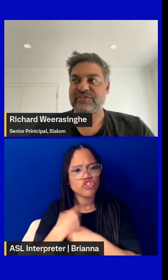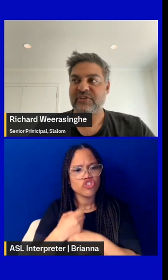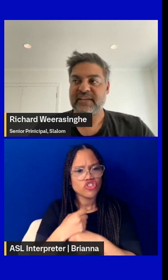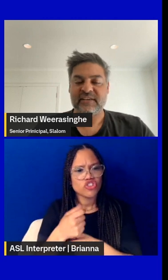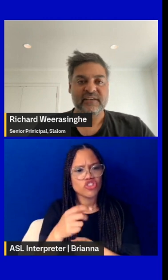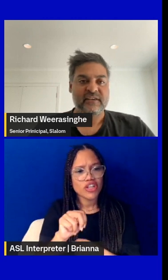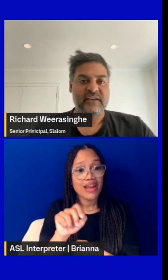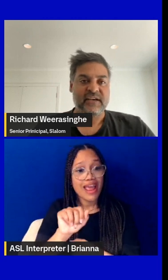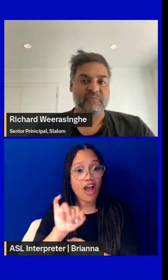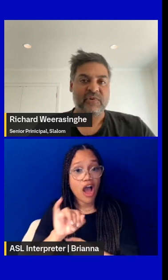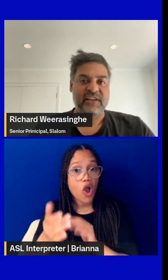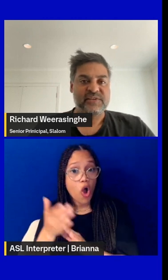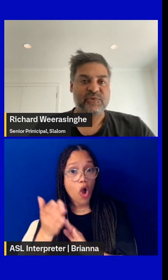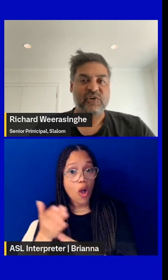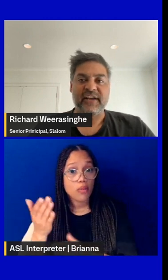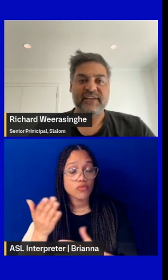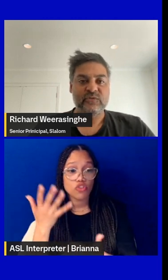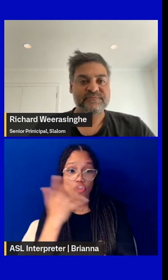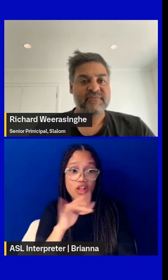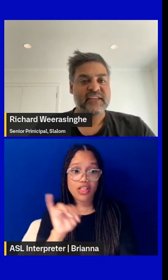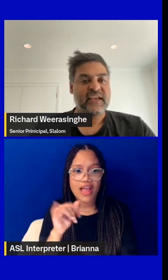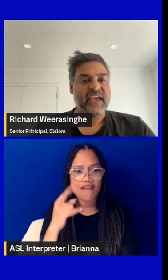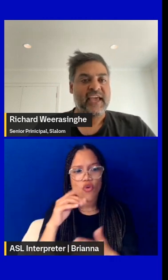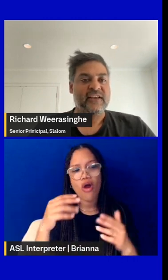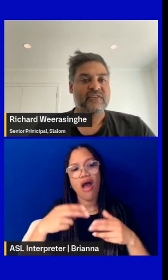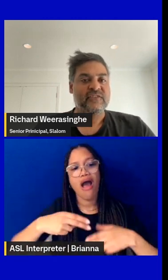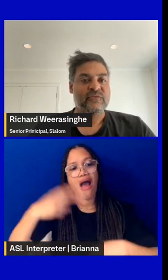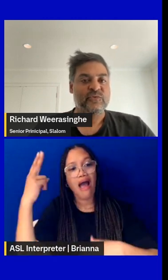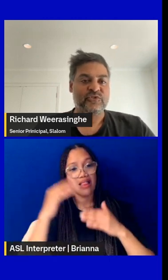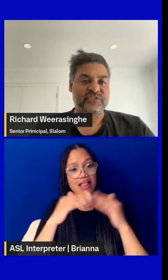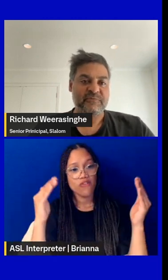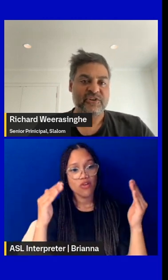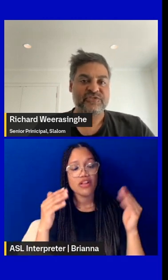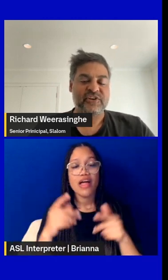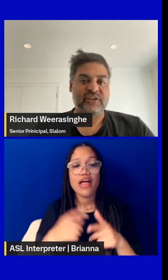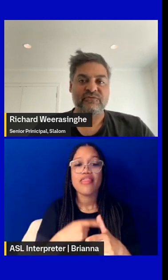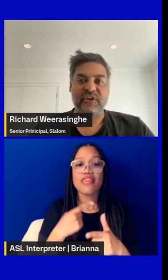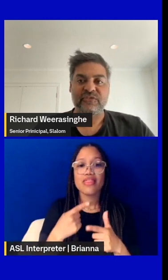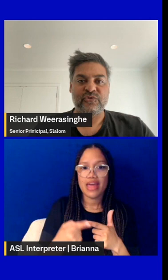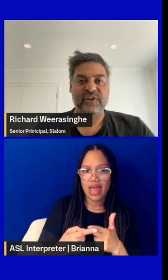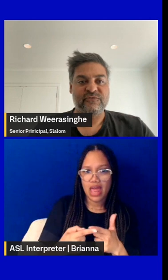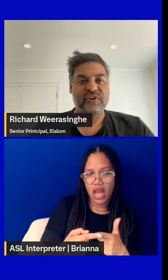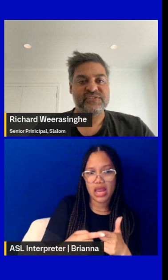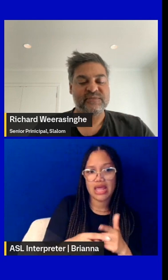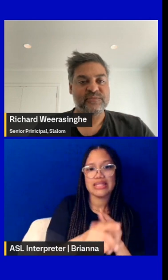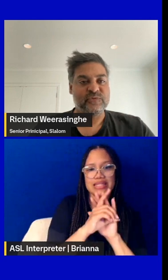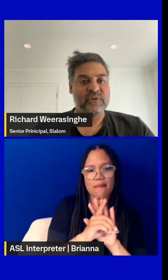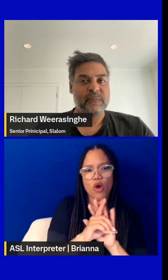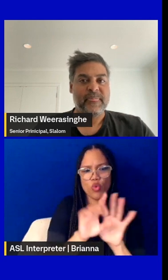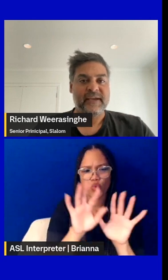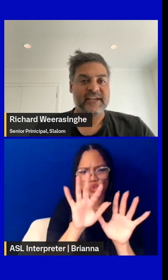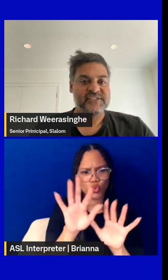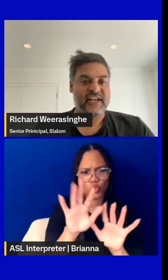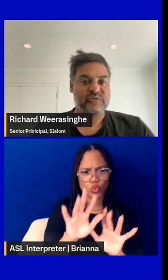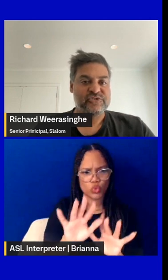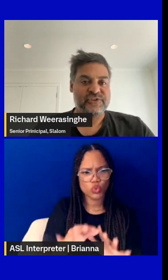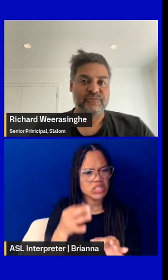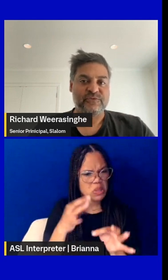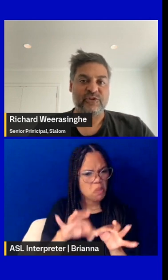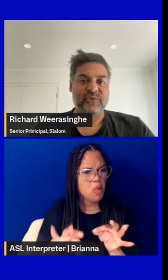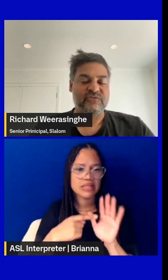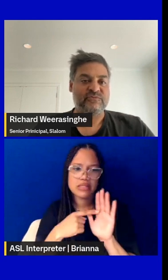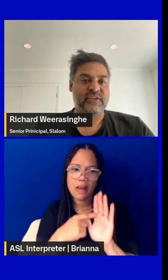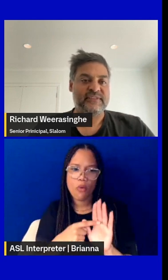workflow looks like at a typical high level. And we'll do a demo to kind of run through it at a very simple example.